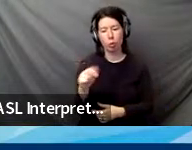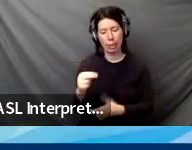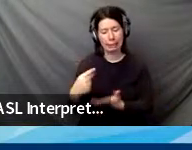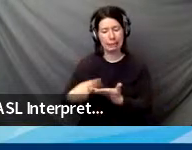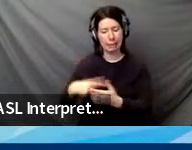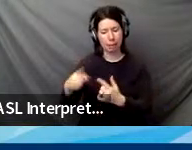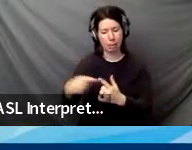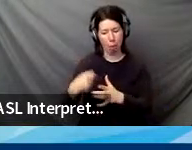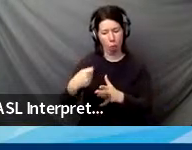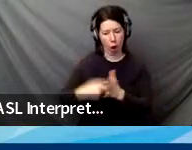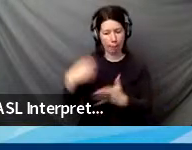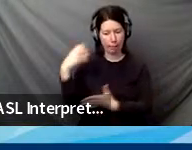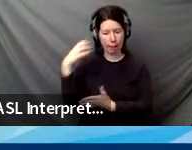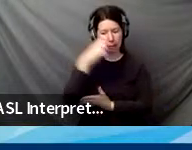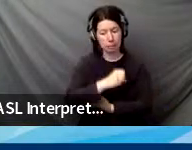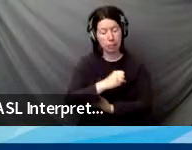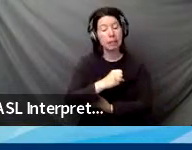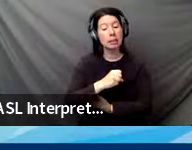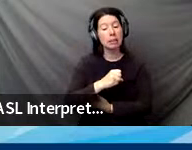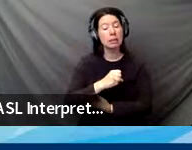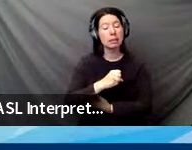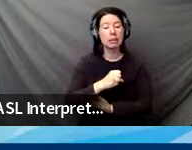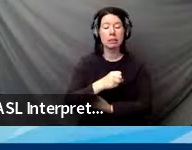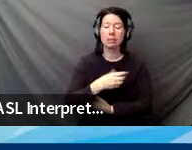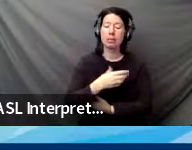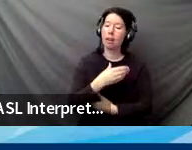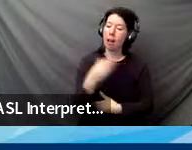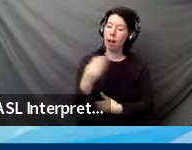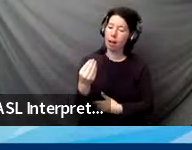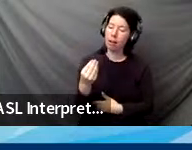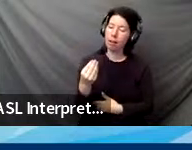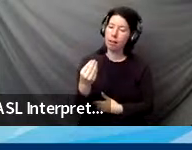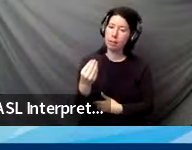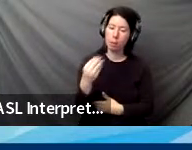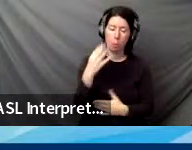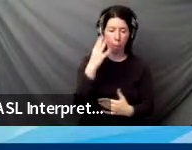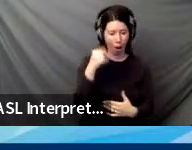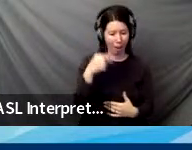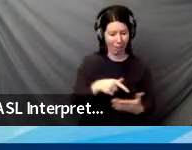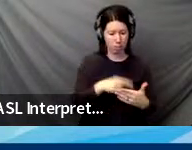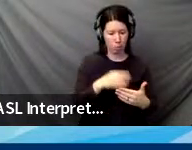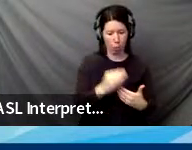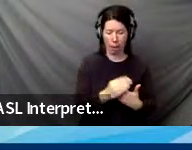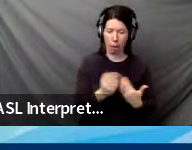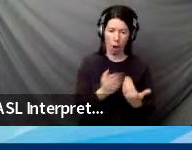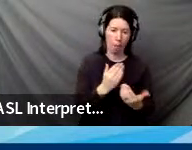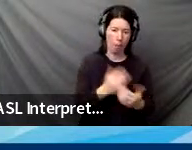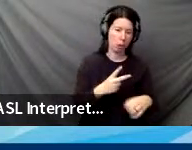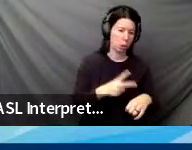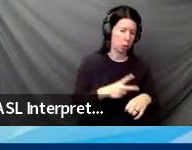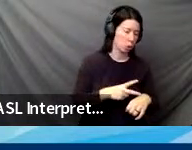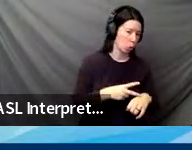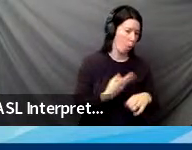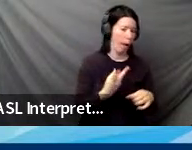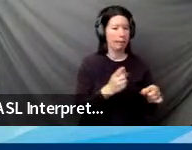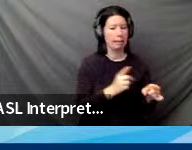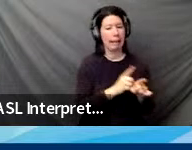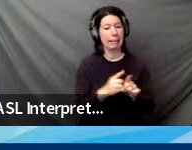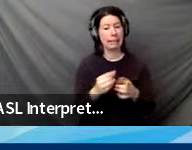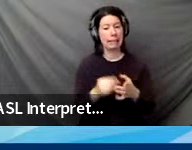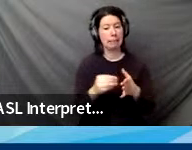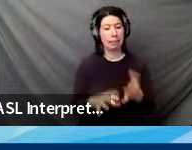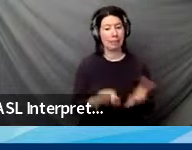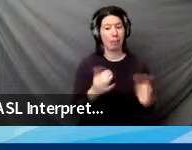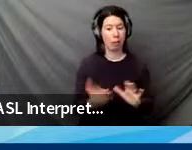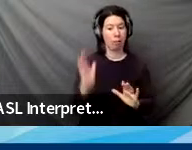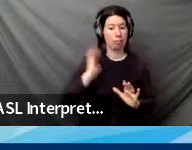why this program is almost twice as expensive as it was back during the